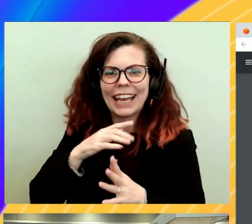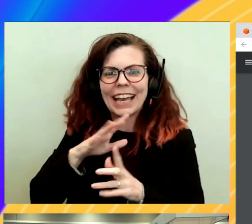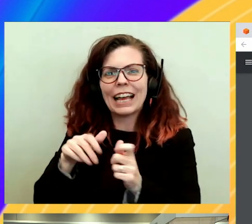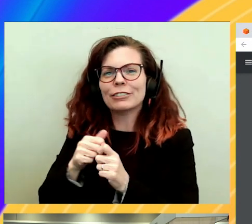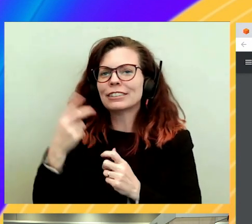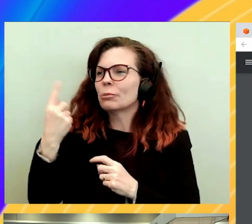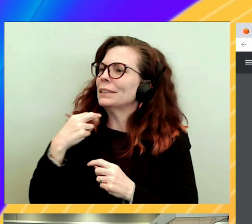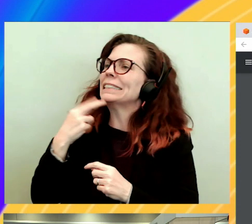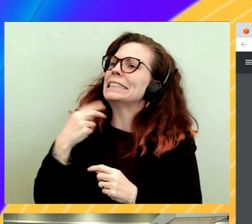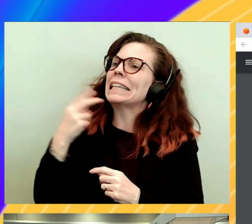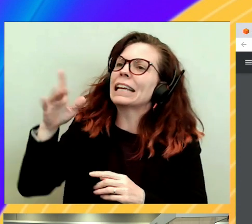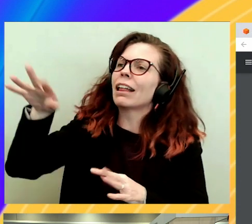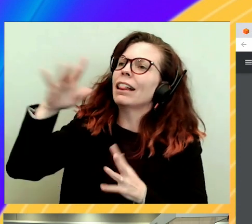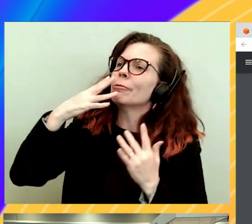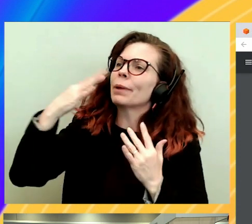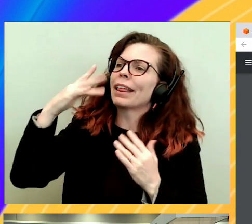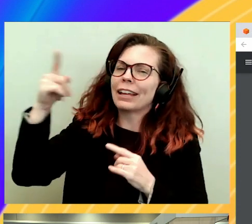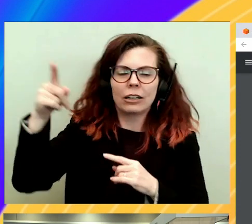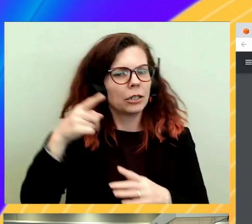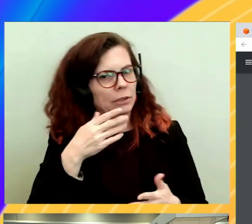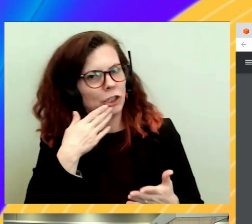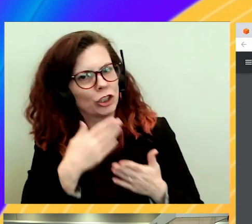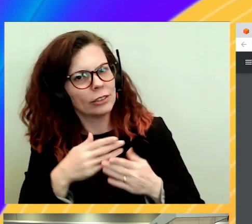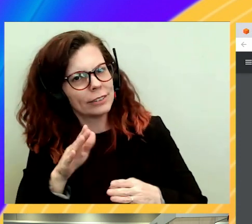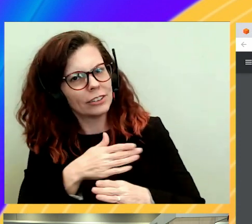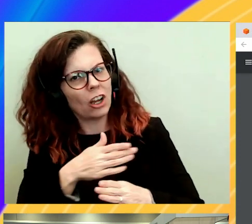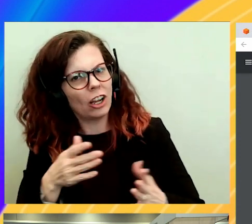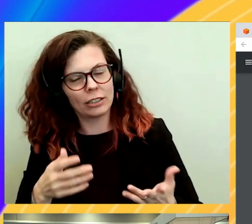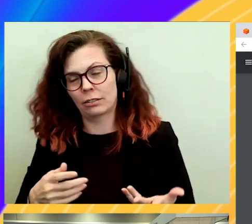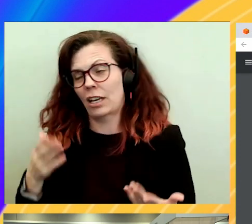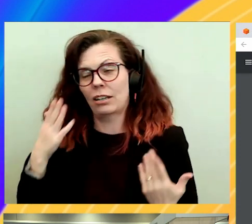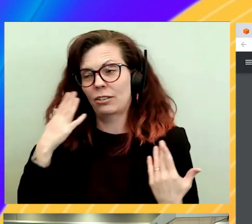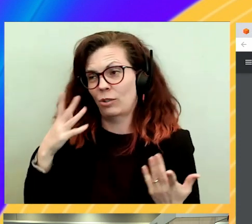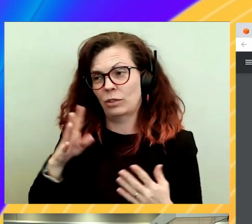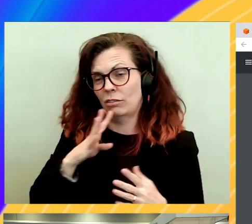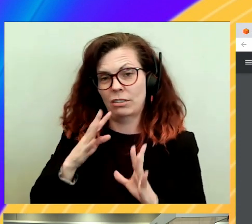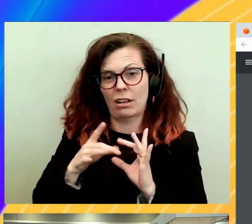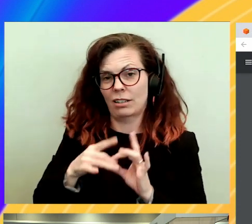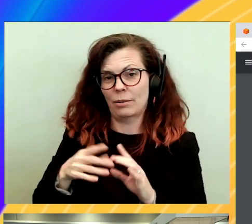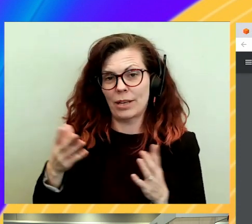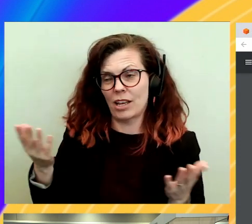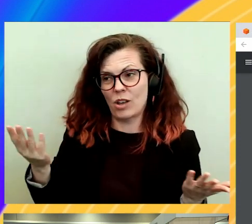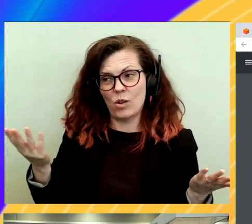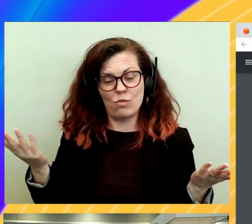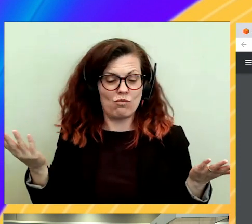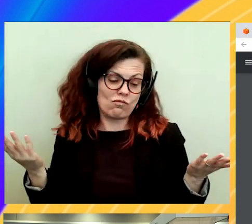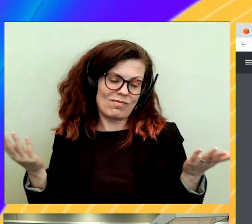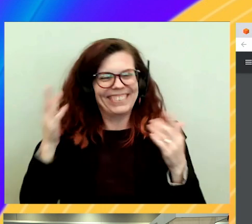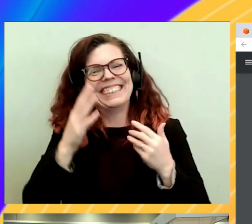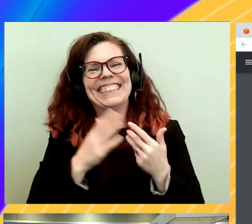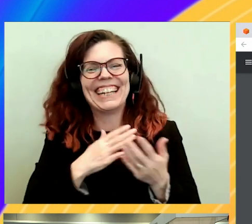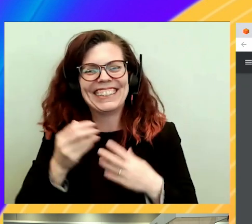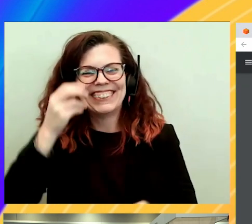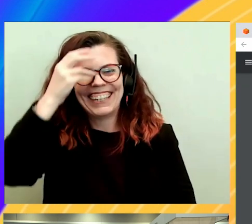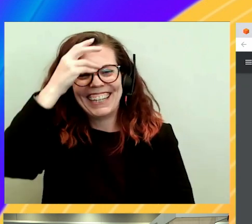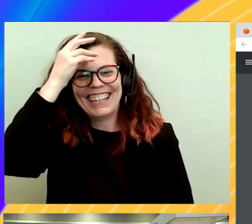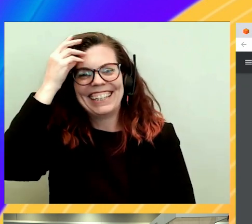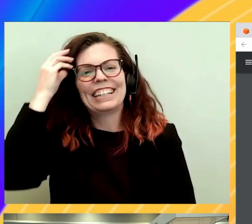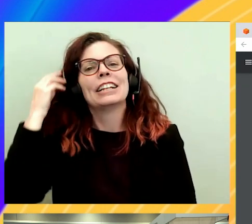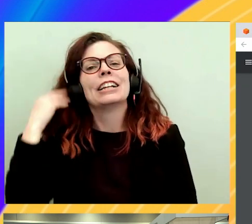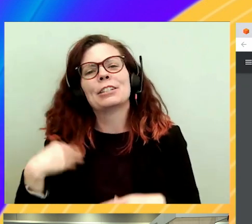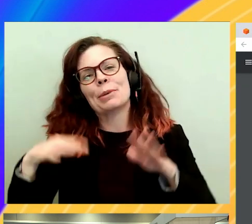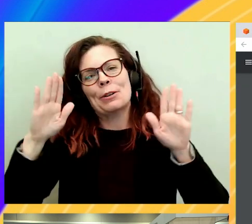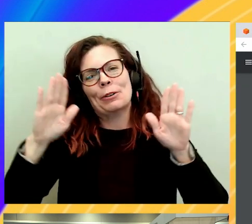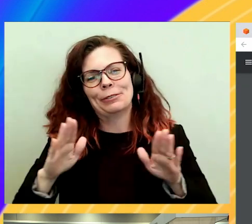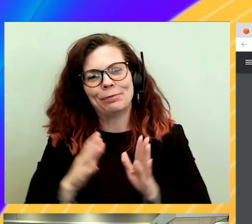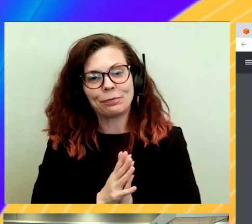It's actually a good album. I don't know what you guys are talking about. But anyway, this has been awesome. So let's go and